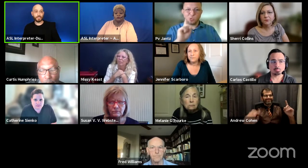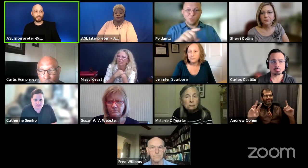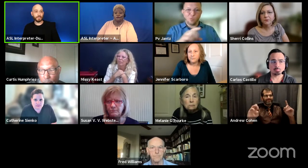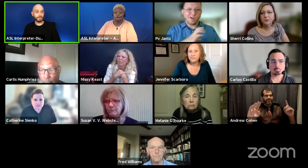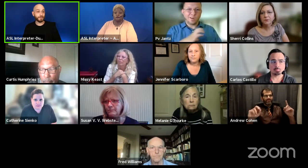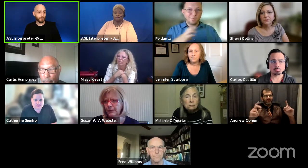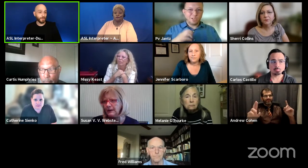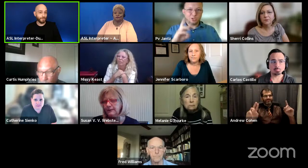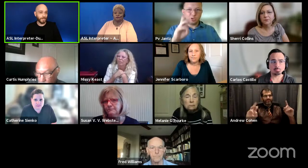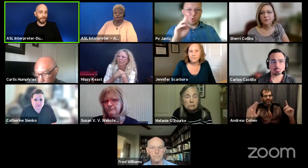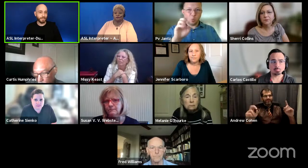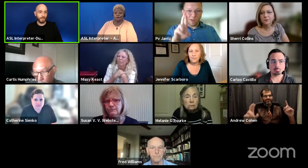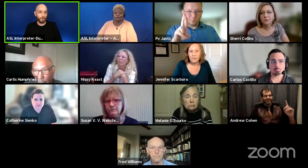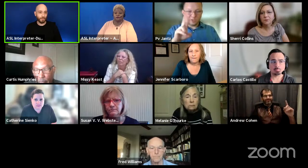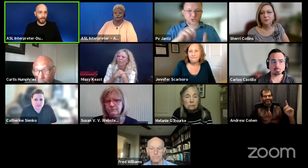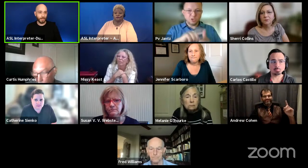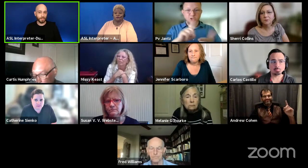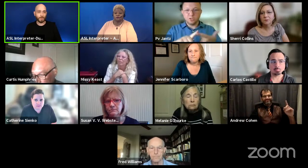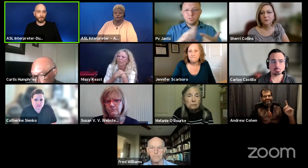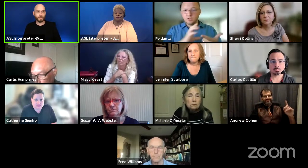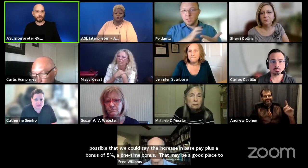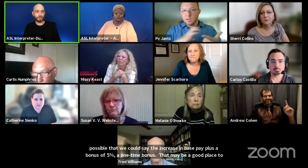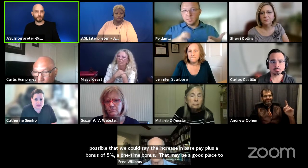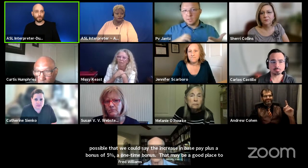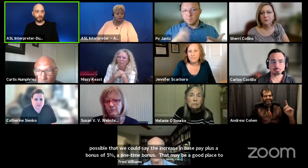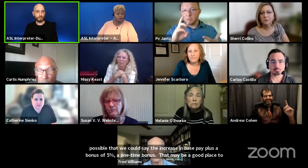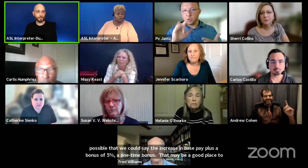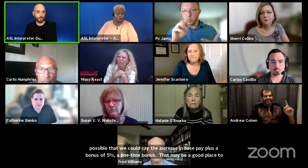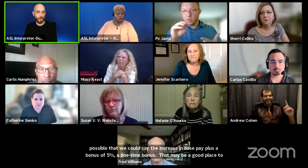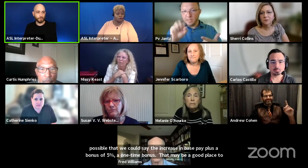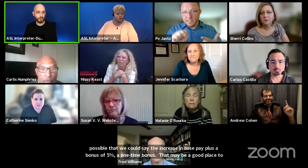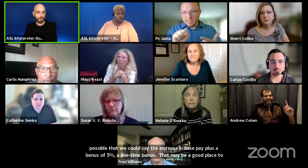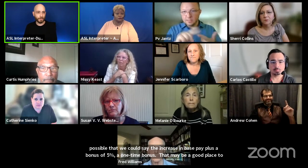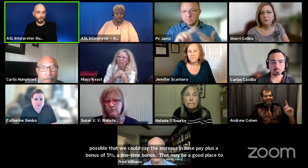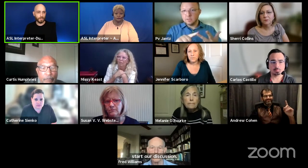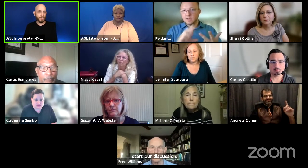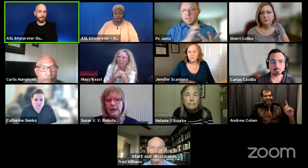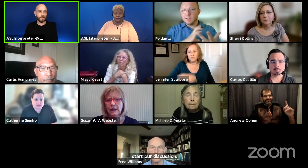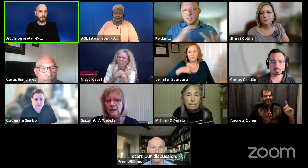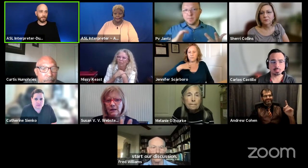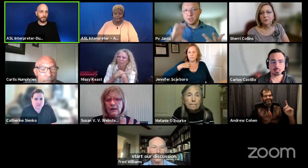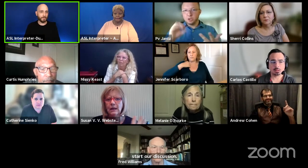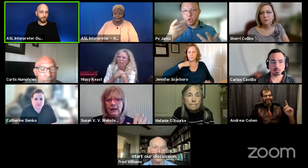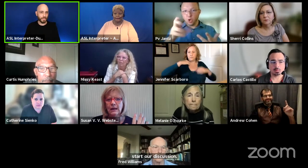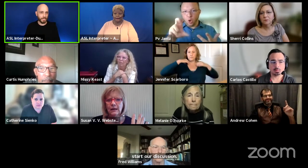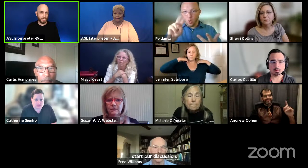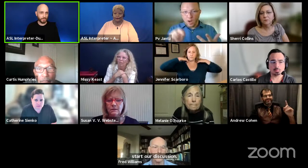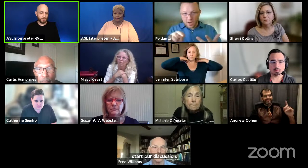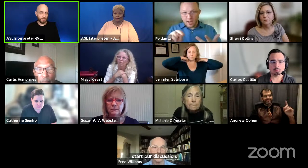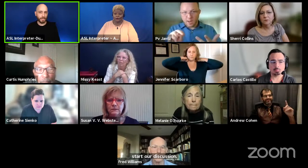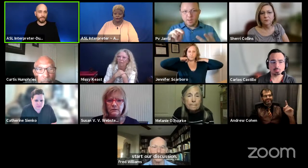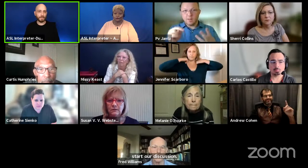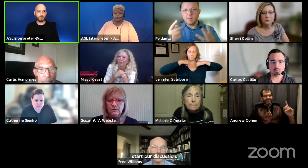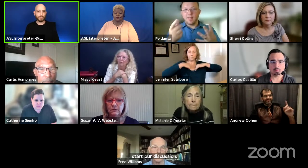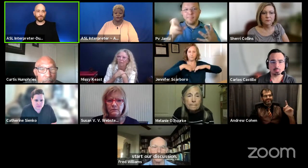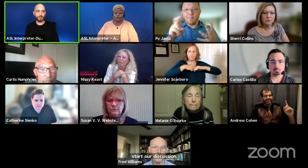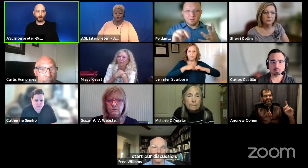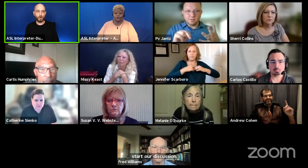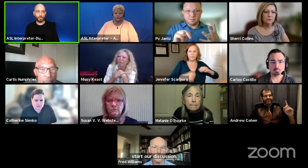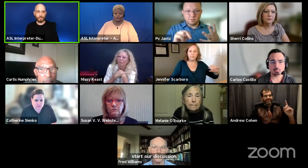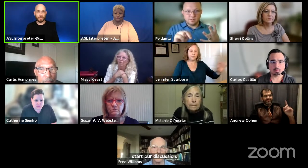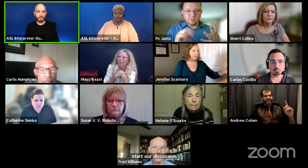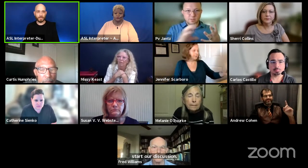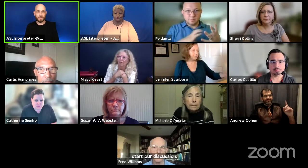Okay, I see, this is PV. I see a couple of hands. What I'm going to do is go to Commissioner Webster, Commissioner Keast, and then